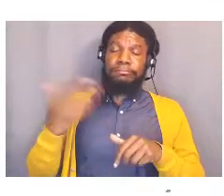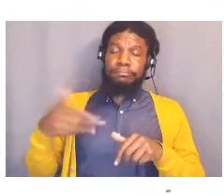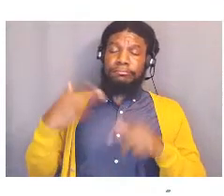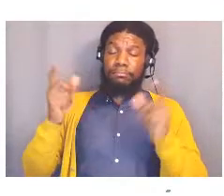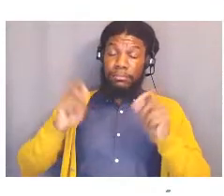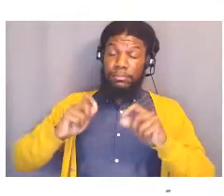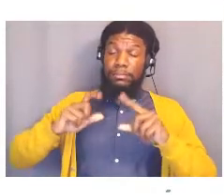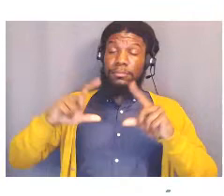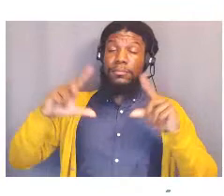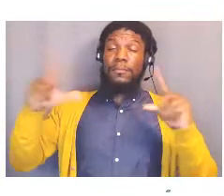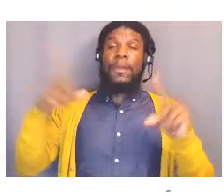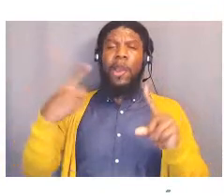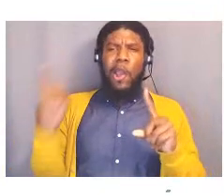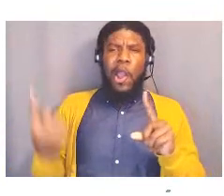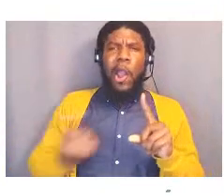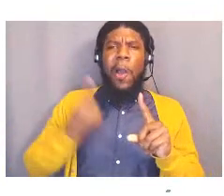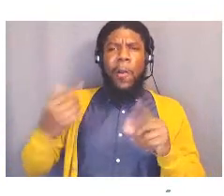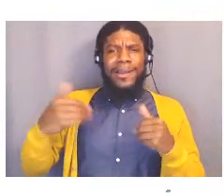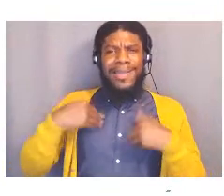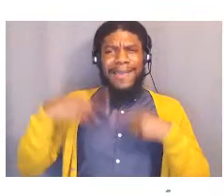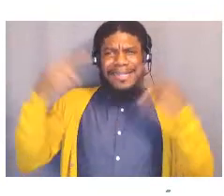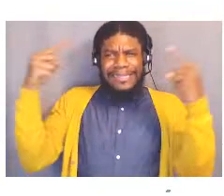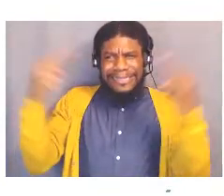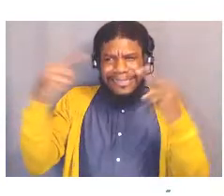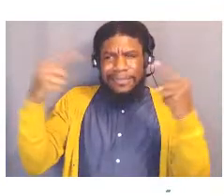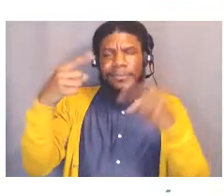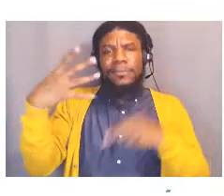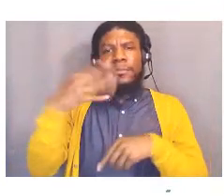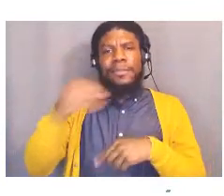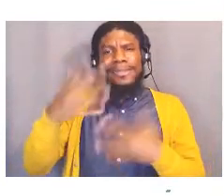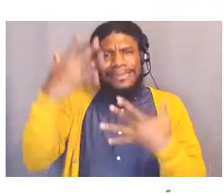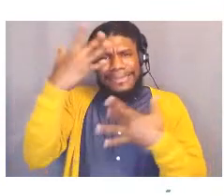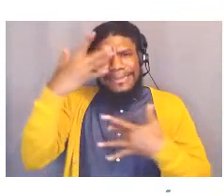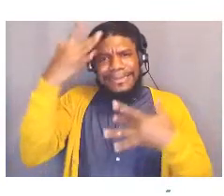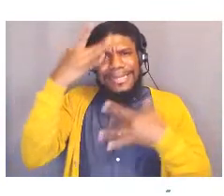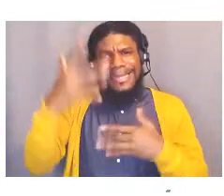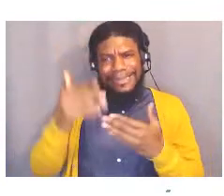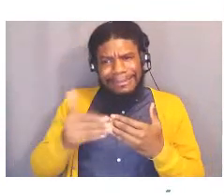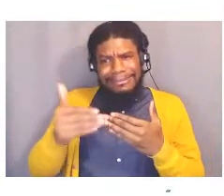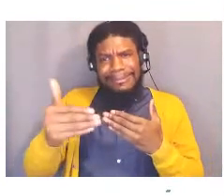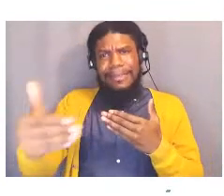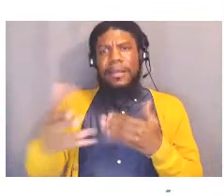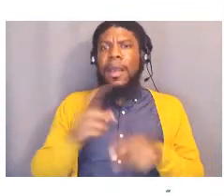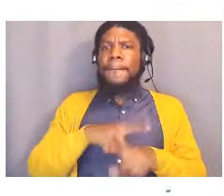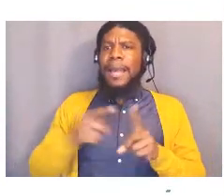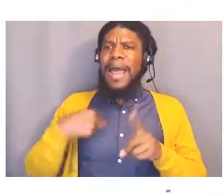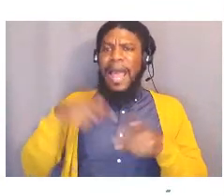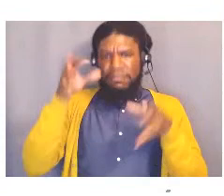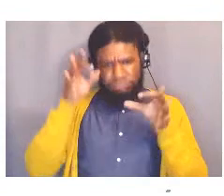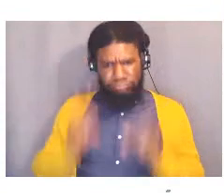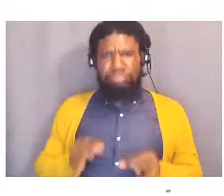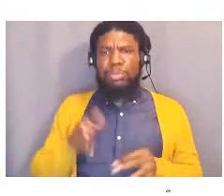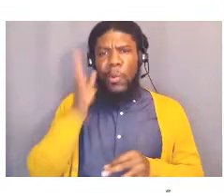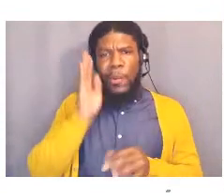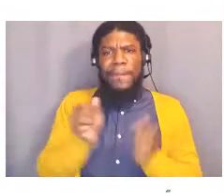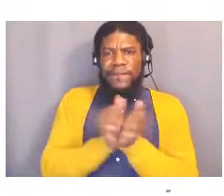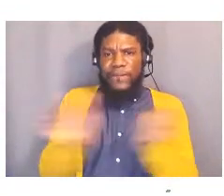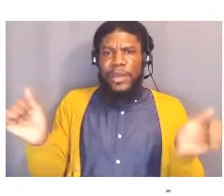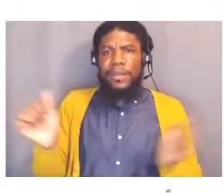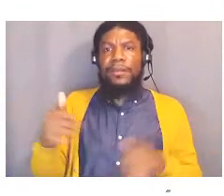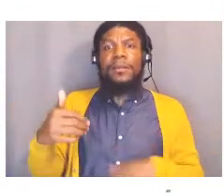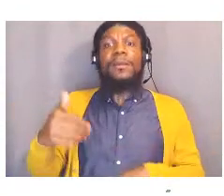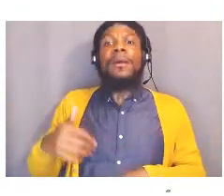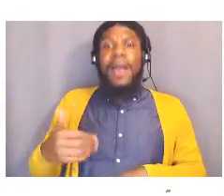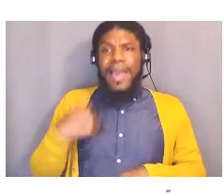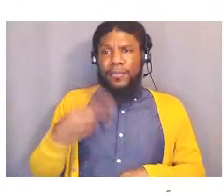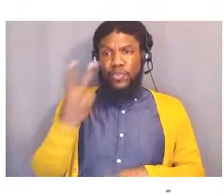sickly. Well, I decided that I was going to be free. And I had reasoned it out in my mind that there was two things I